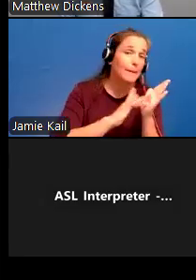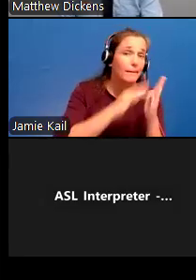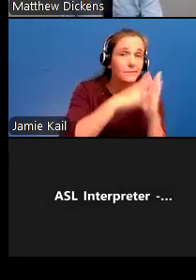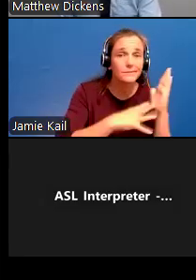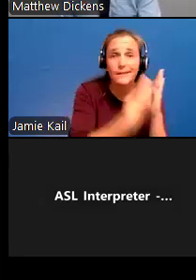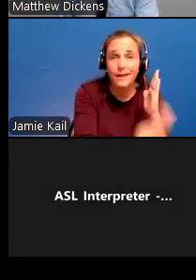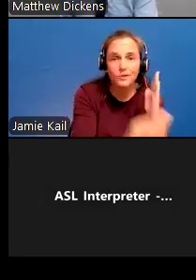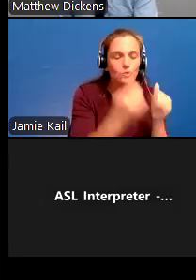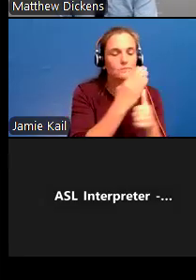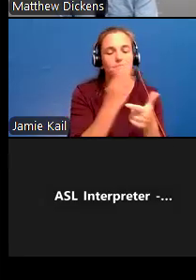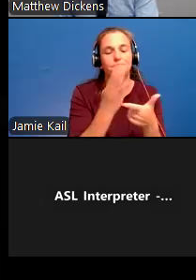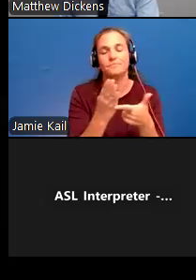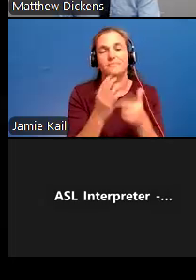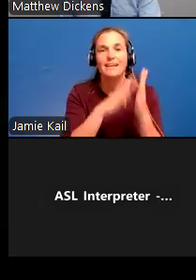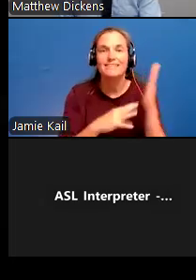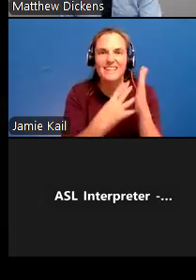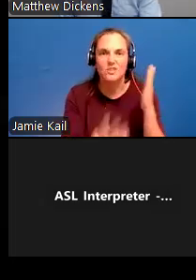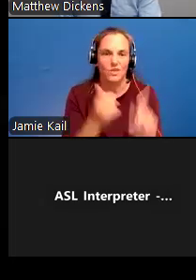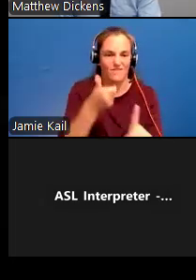schedule, schedule of the day,